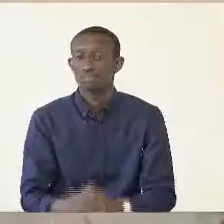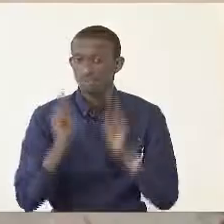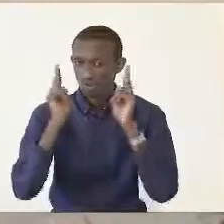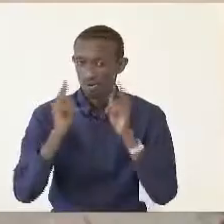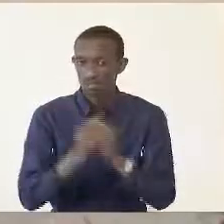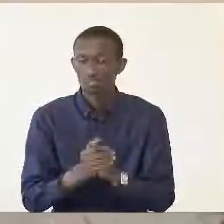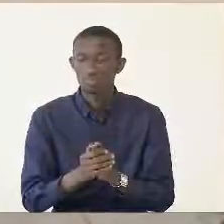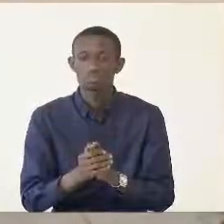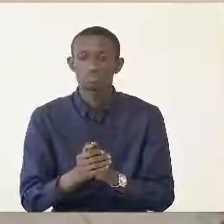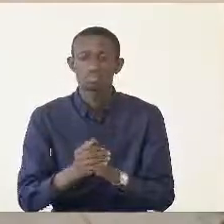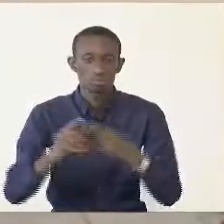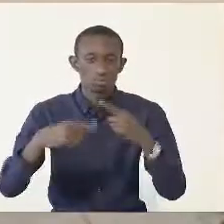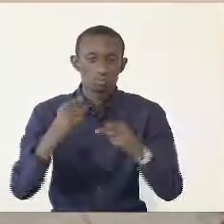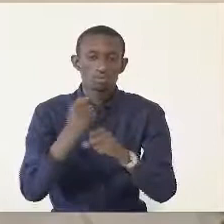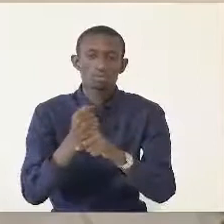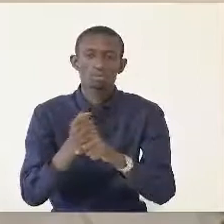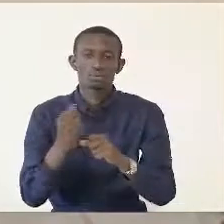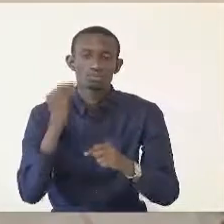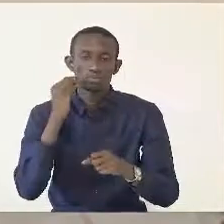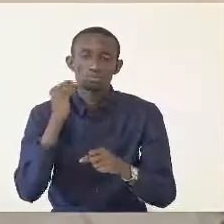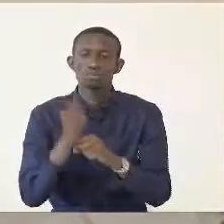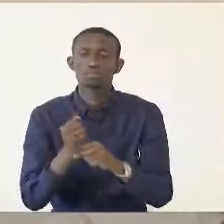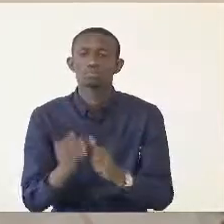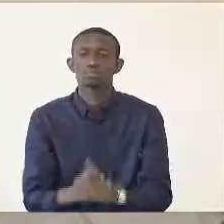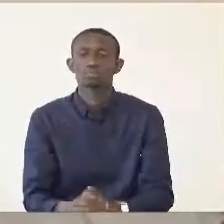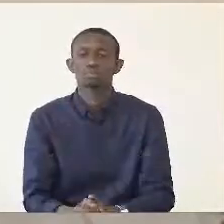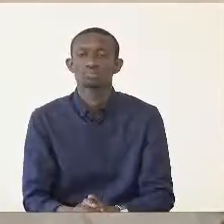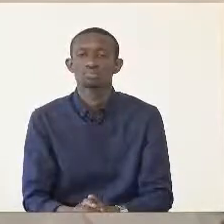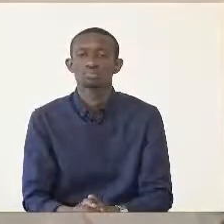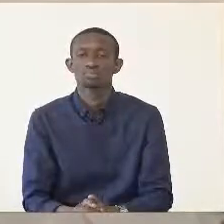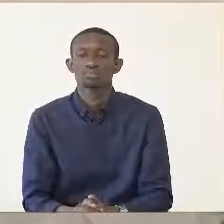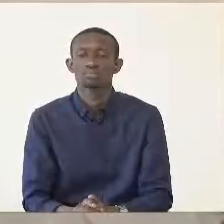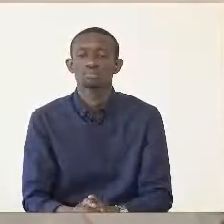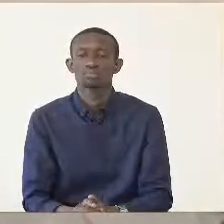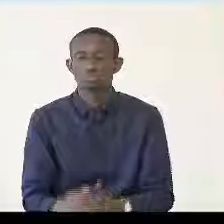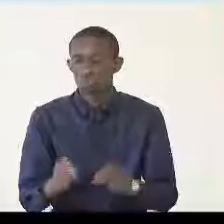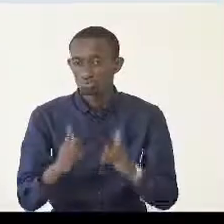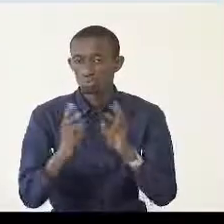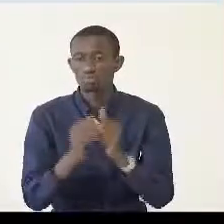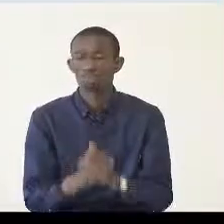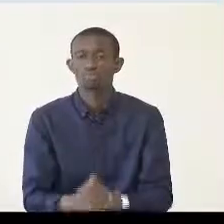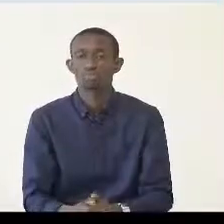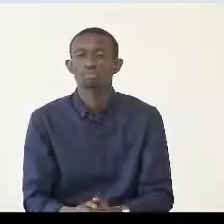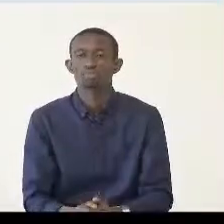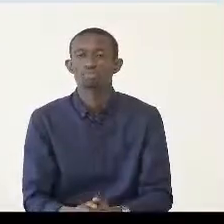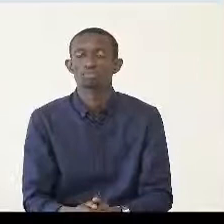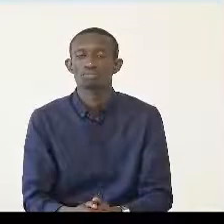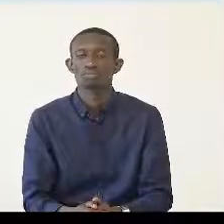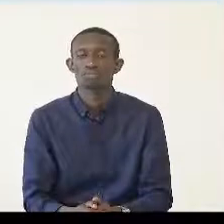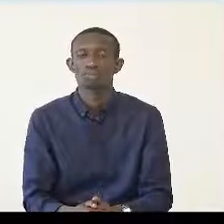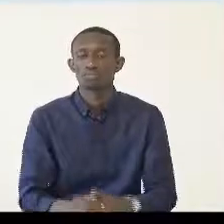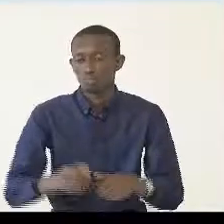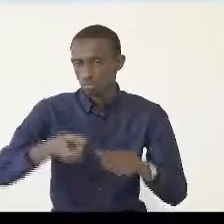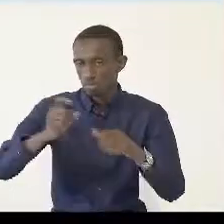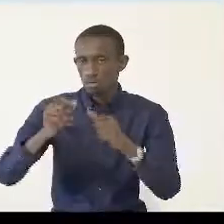are going now to do this homework as a way of having more about